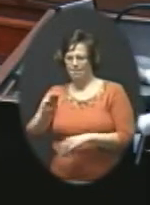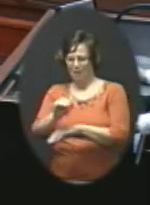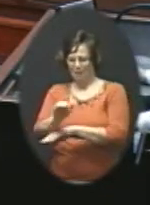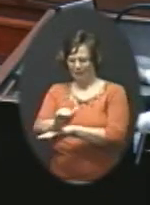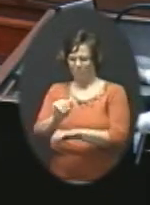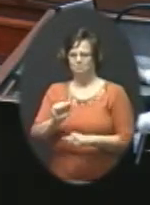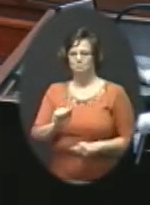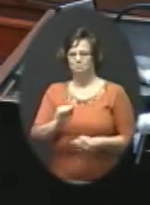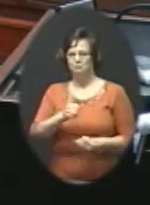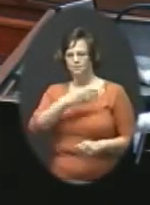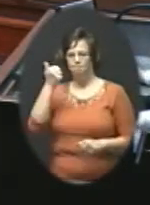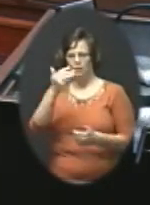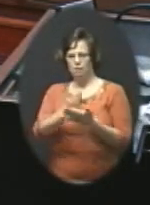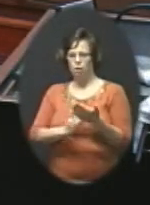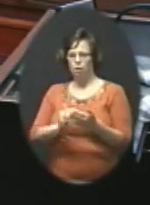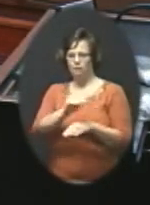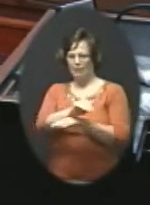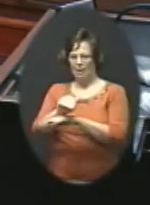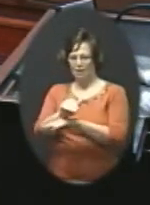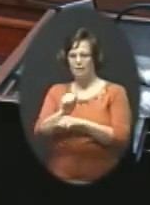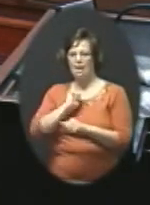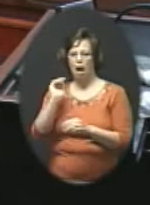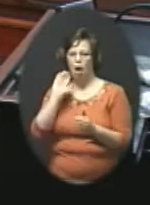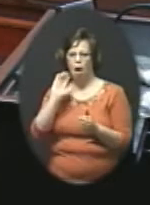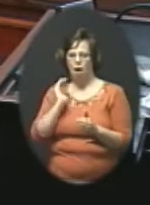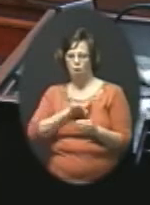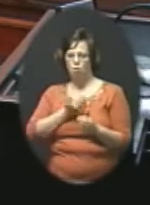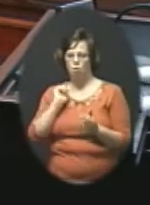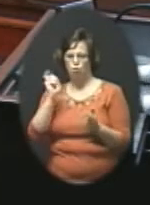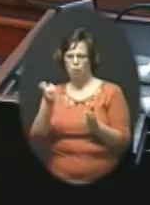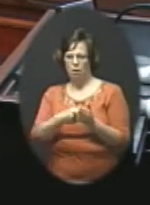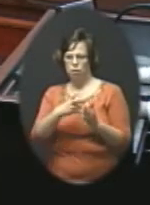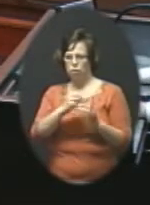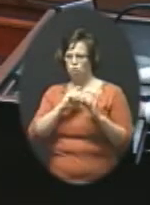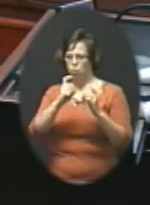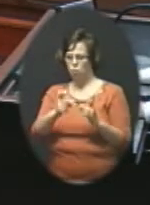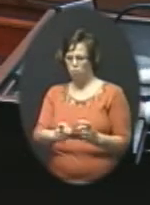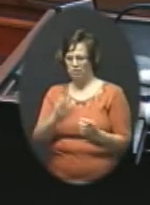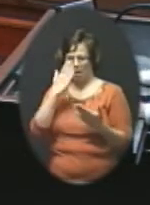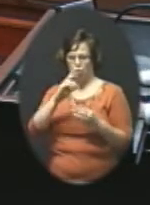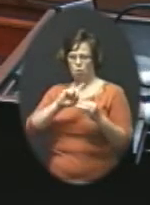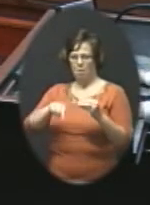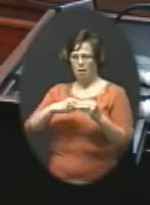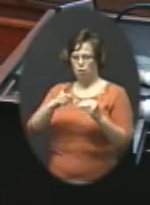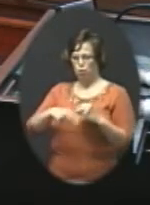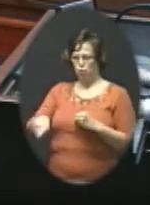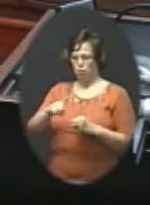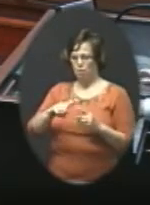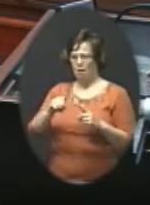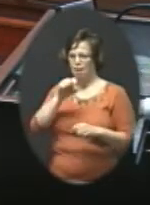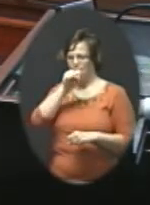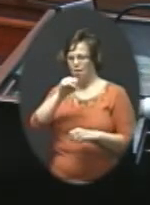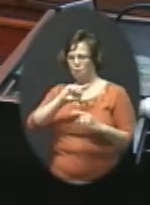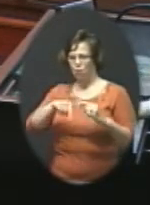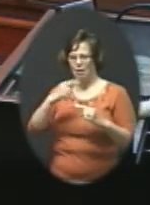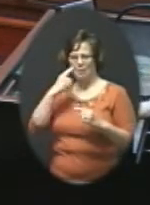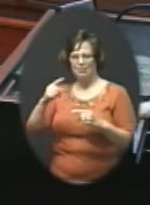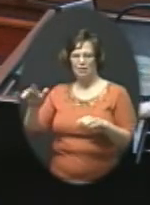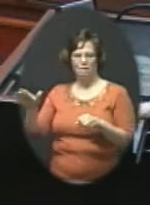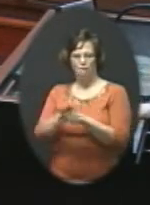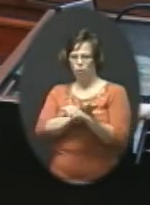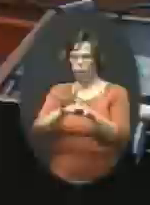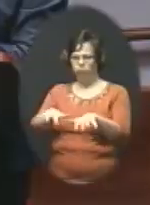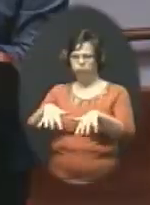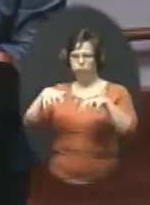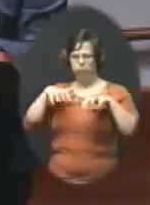is the best part of the evening, our recognition and awards. Thank you very much. Ms. I don't Cole. Know about you, but I do love it when I see a packed house. I know.